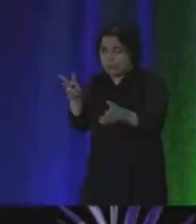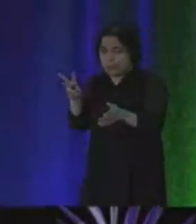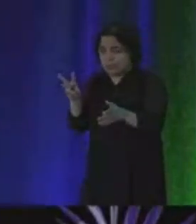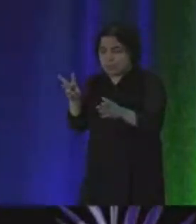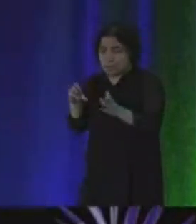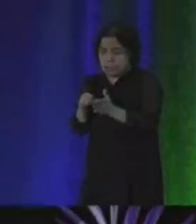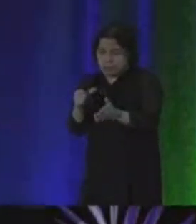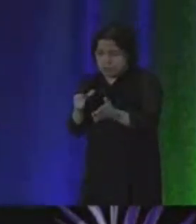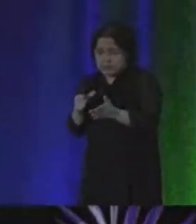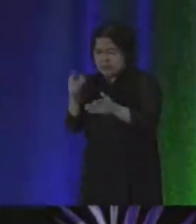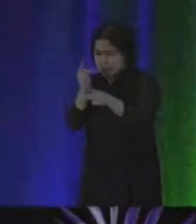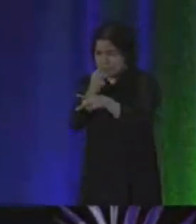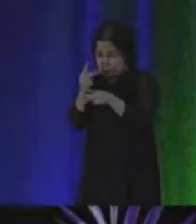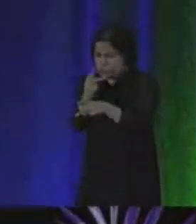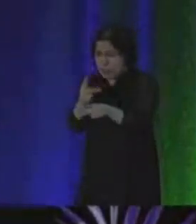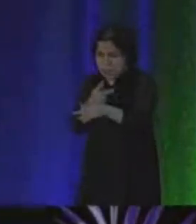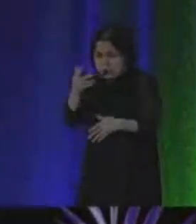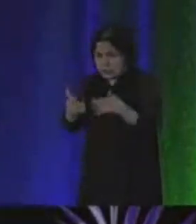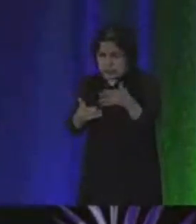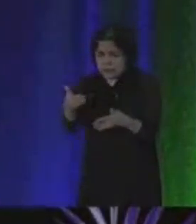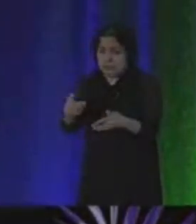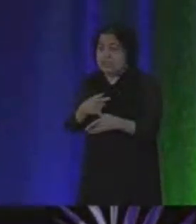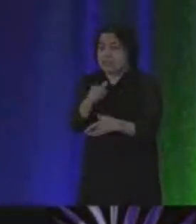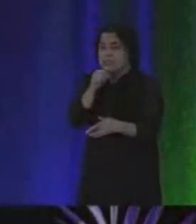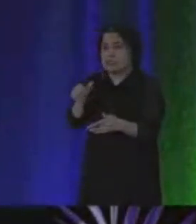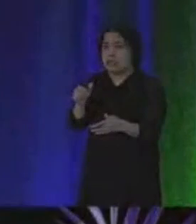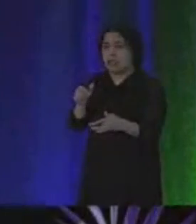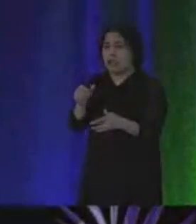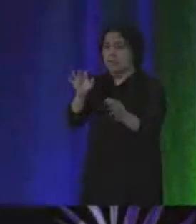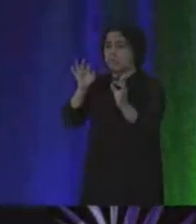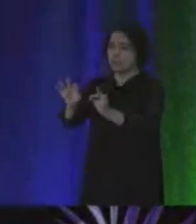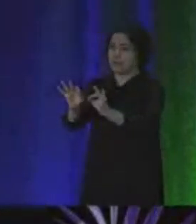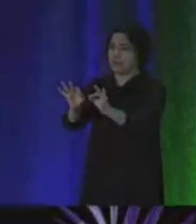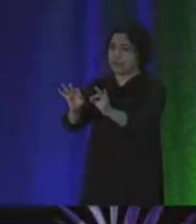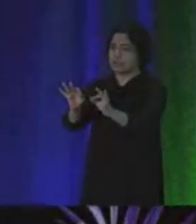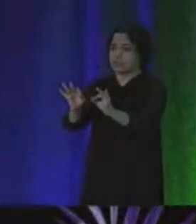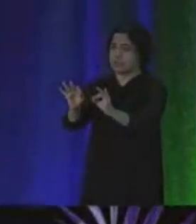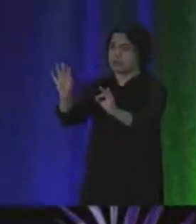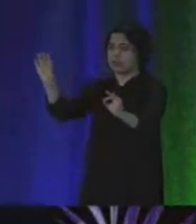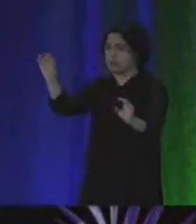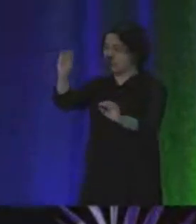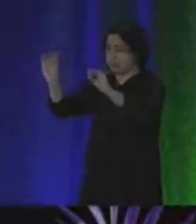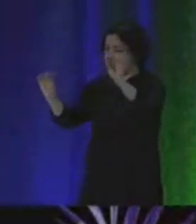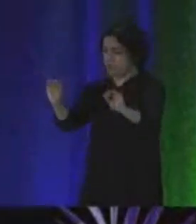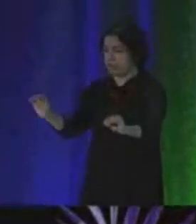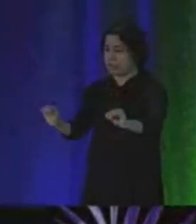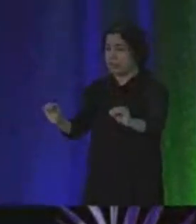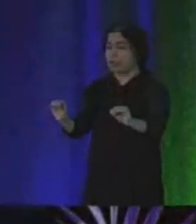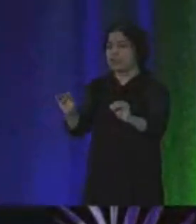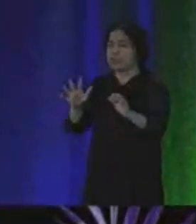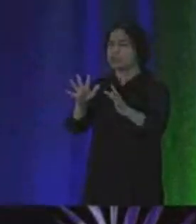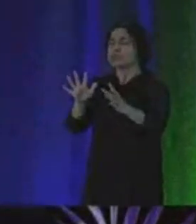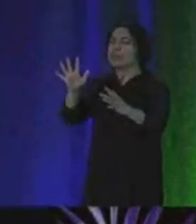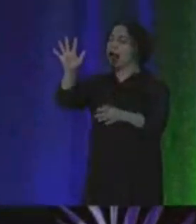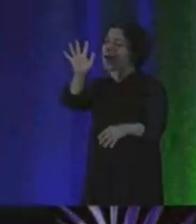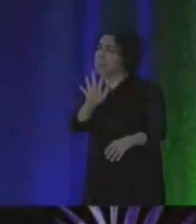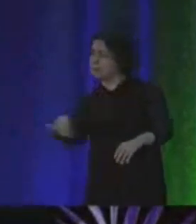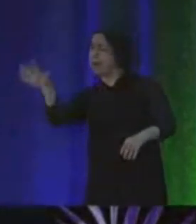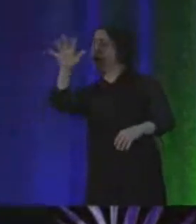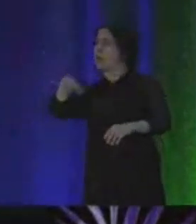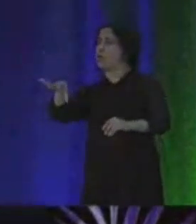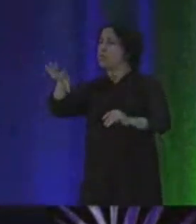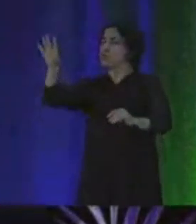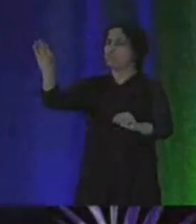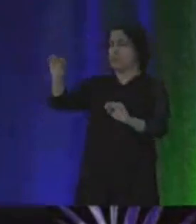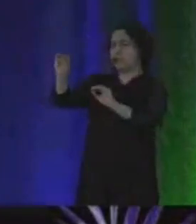figure out, because this stuff isn't absolutely positioned, right? It's relatively positioned, which means these positions are relative to other shit on the page. So